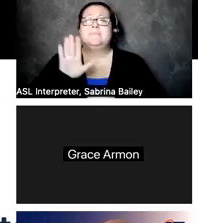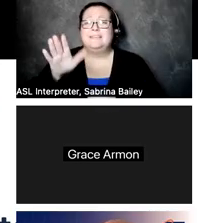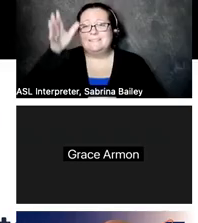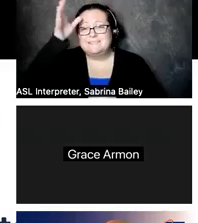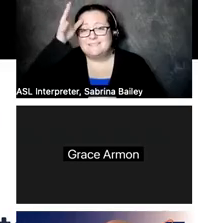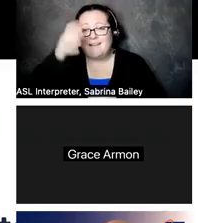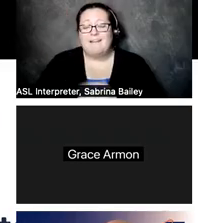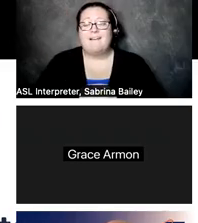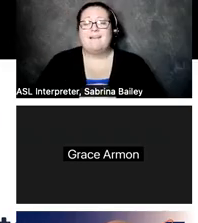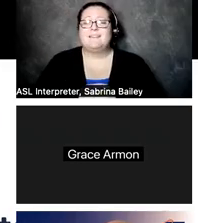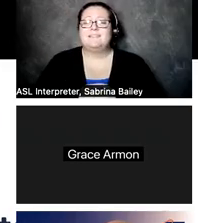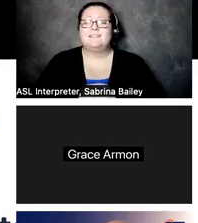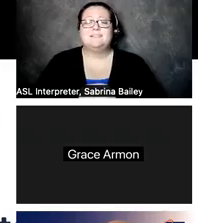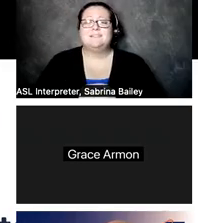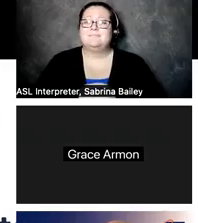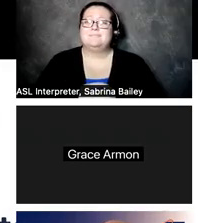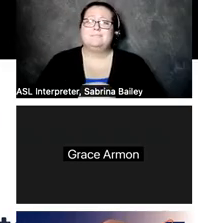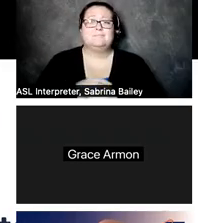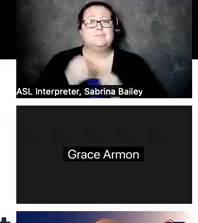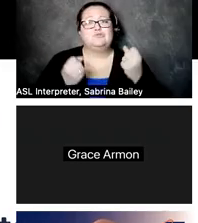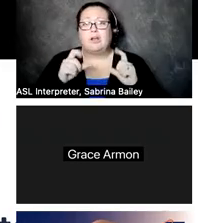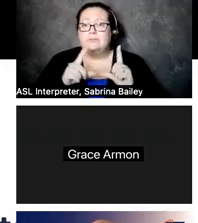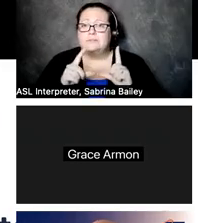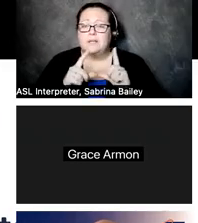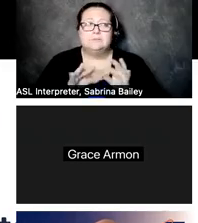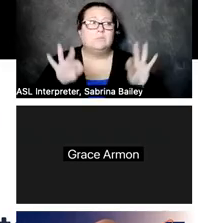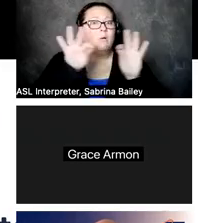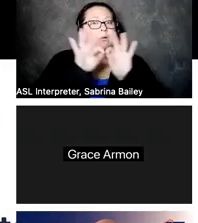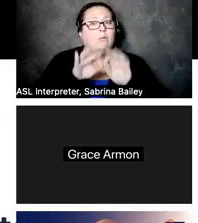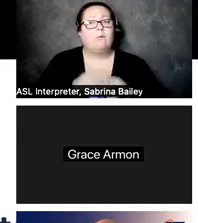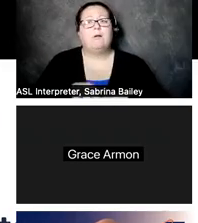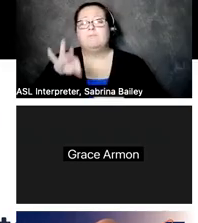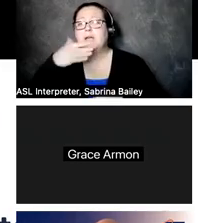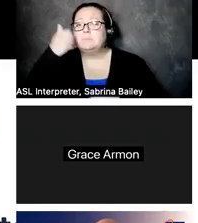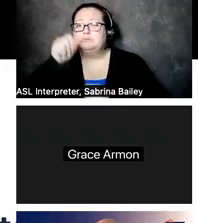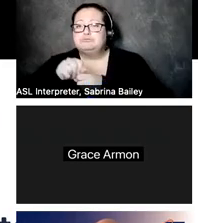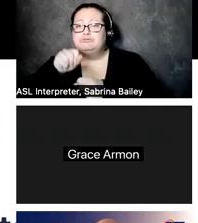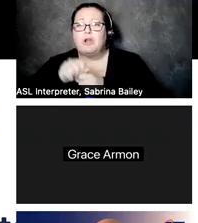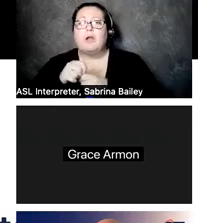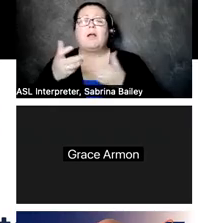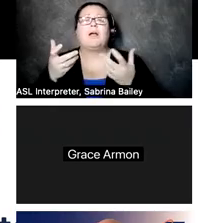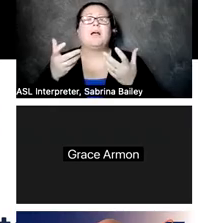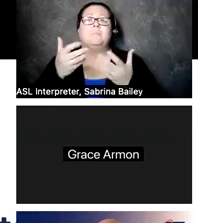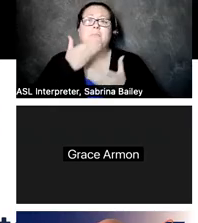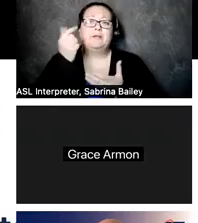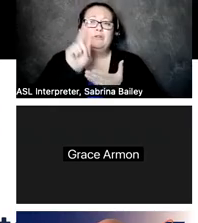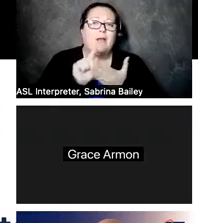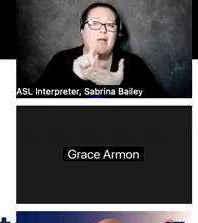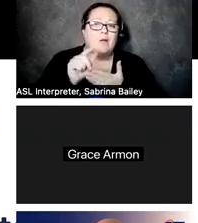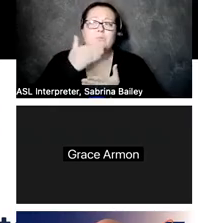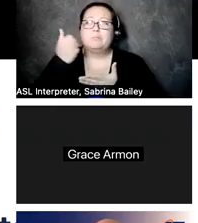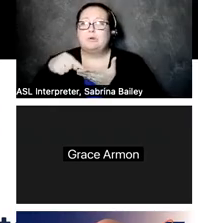dad, to get a driver's license, find a better job, like I said, and with better hours and better